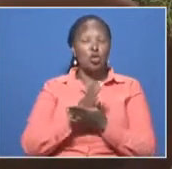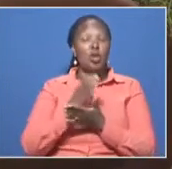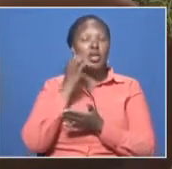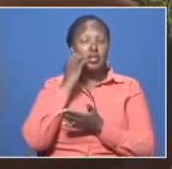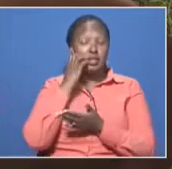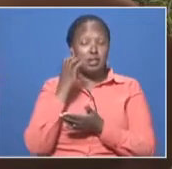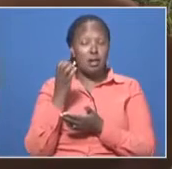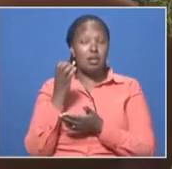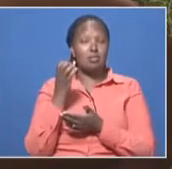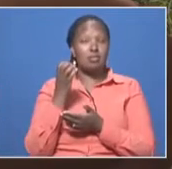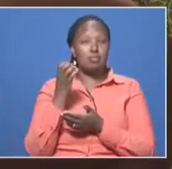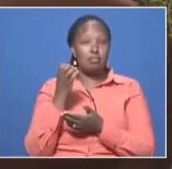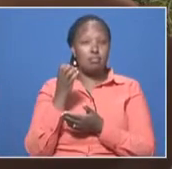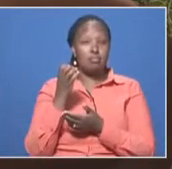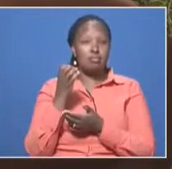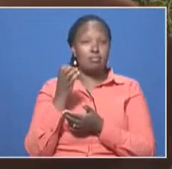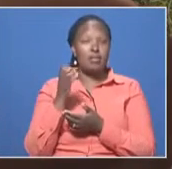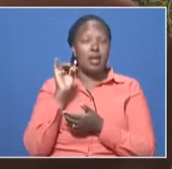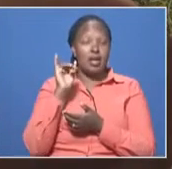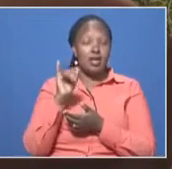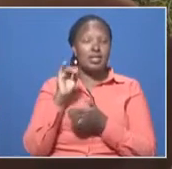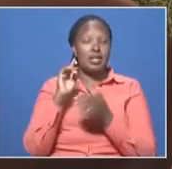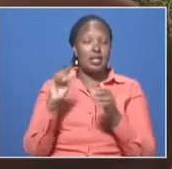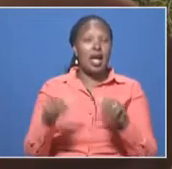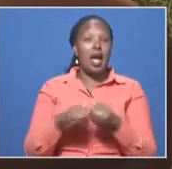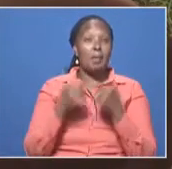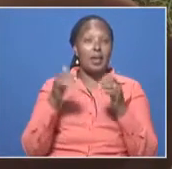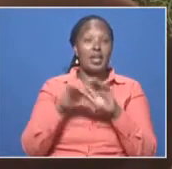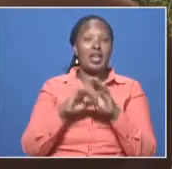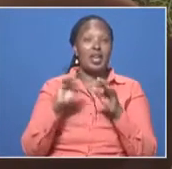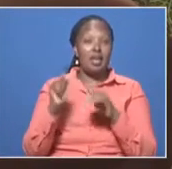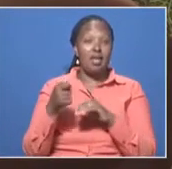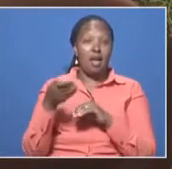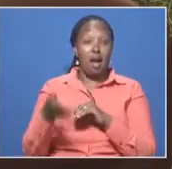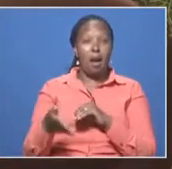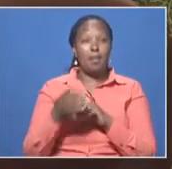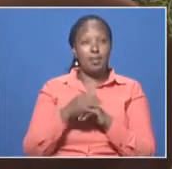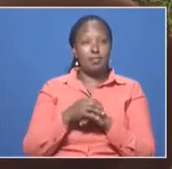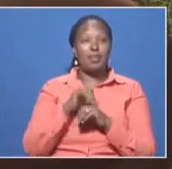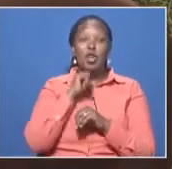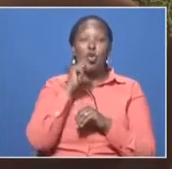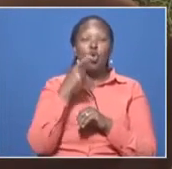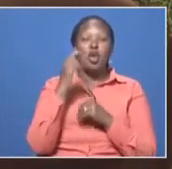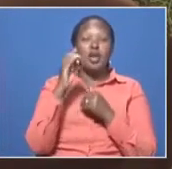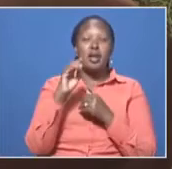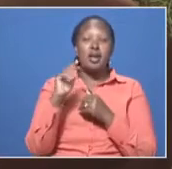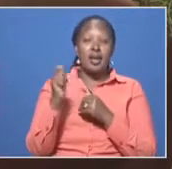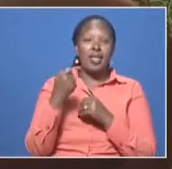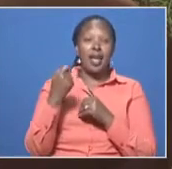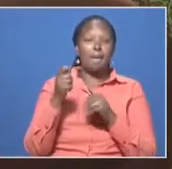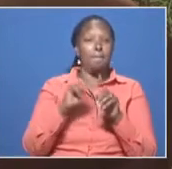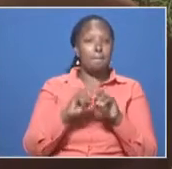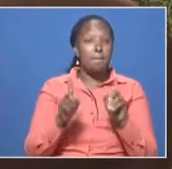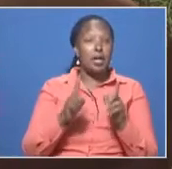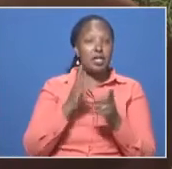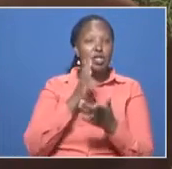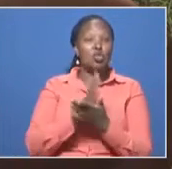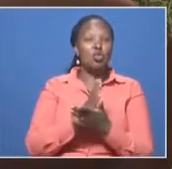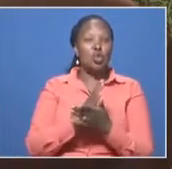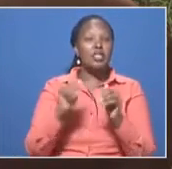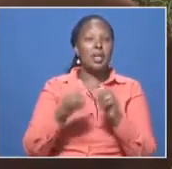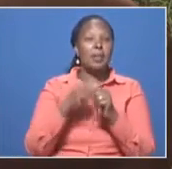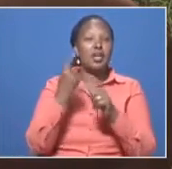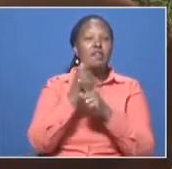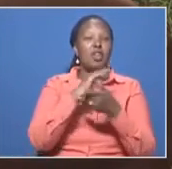that this is happening in our country. Not just our country, it's actually pretty much all over the